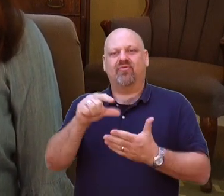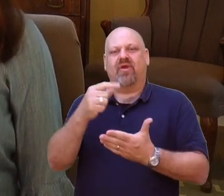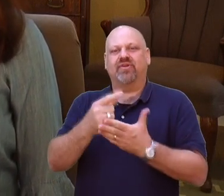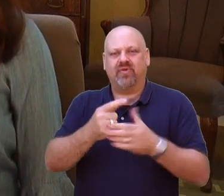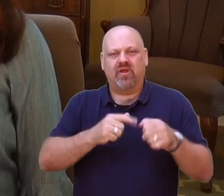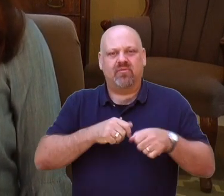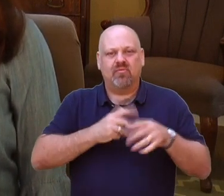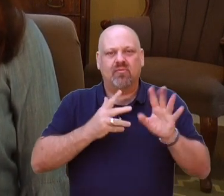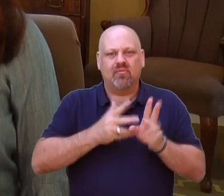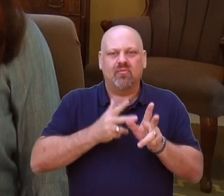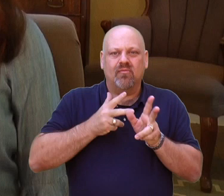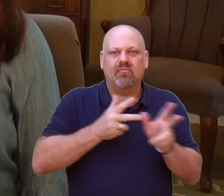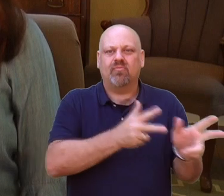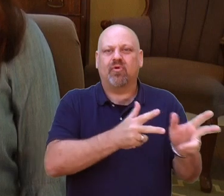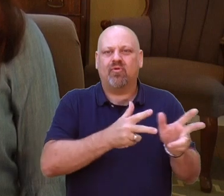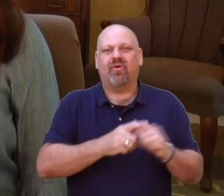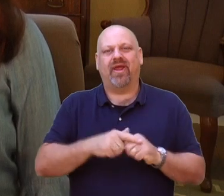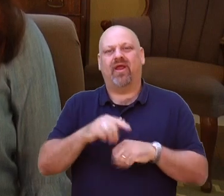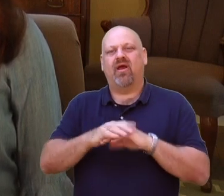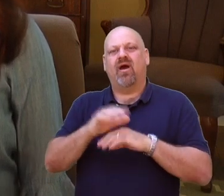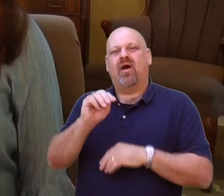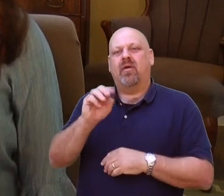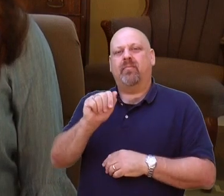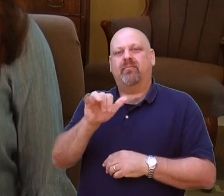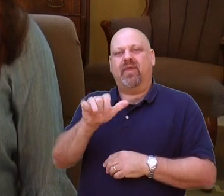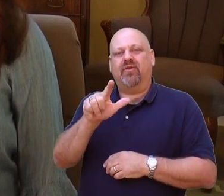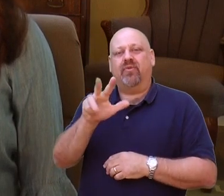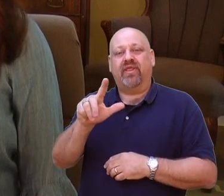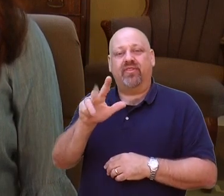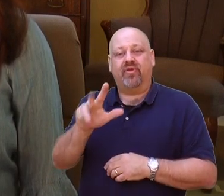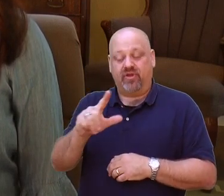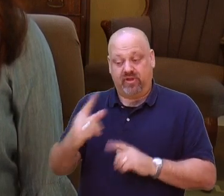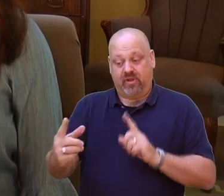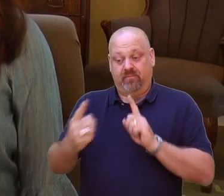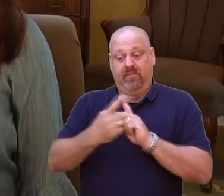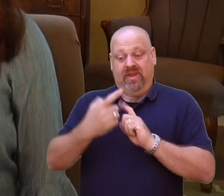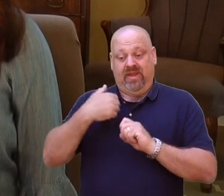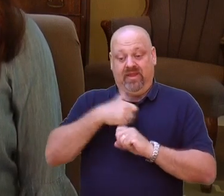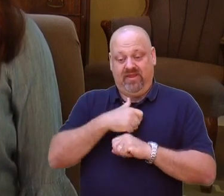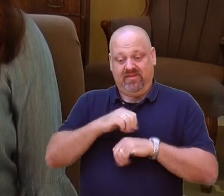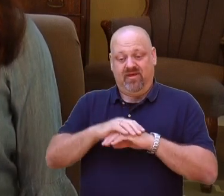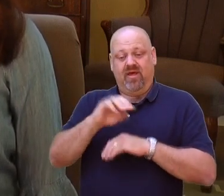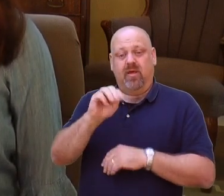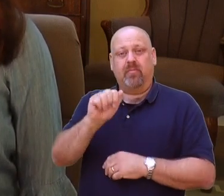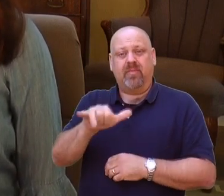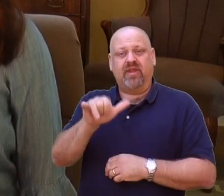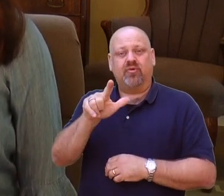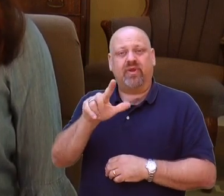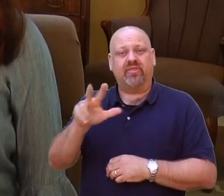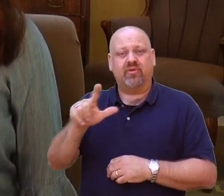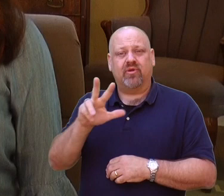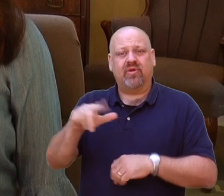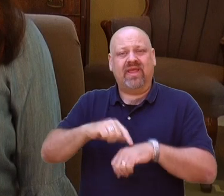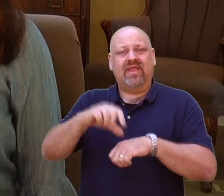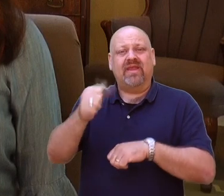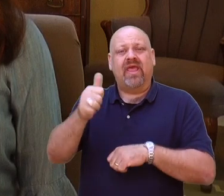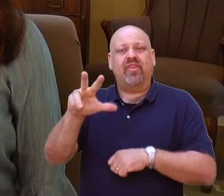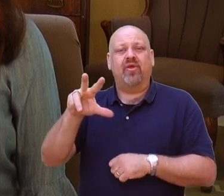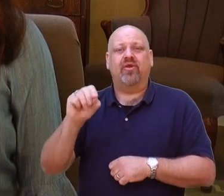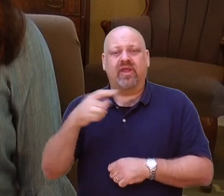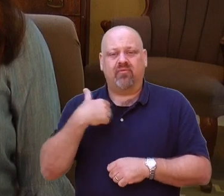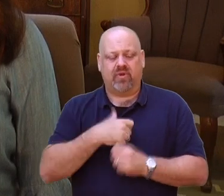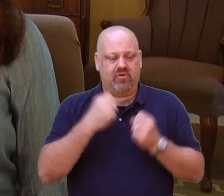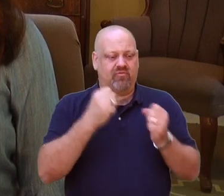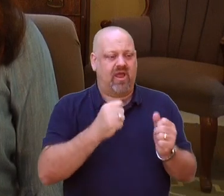drive-by graduation parade on May 23rd. And we'd love to have you join us. You can meet us at the